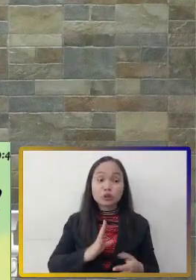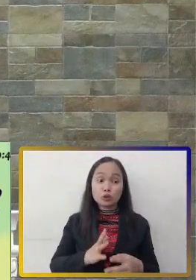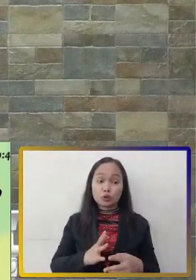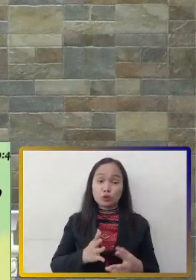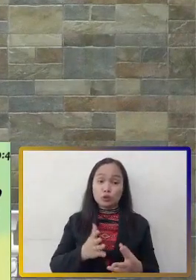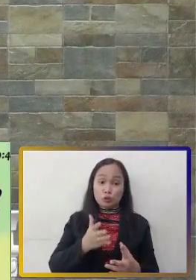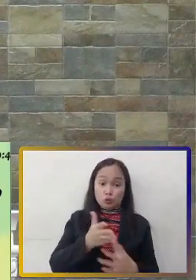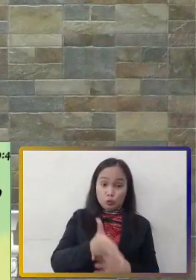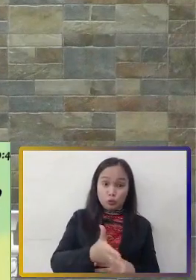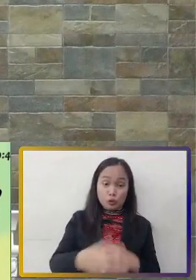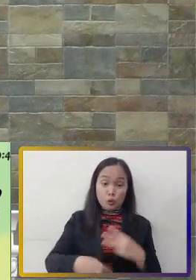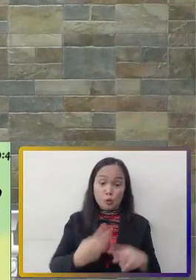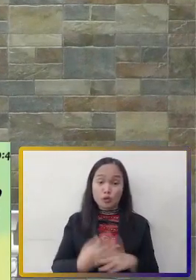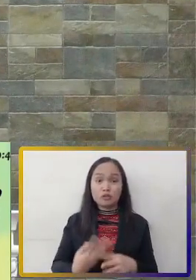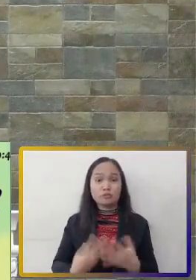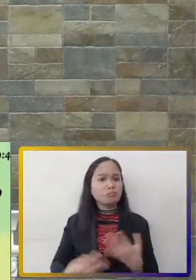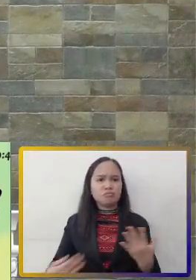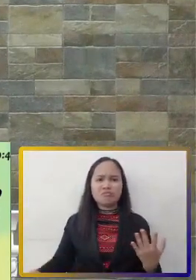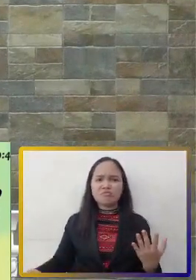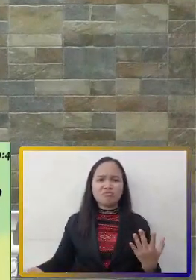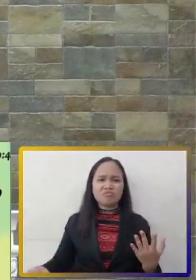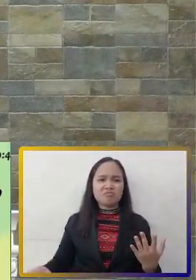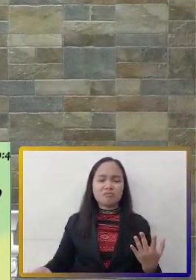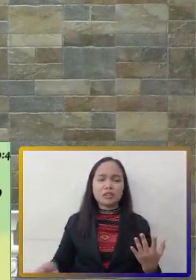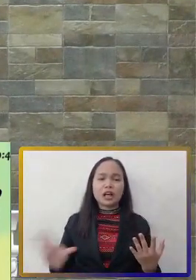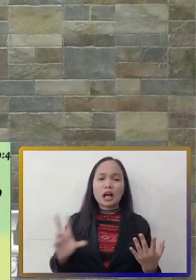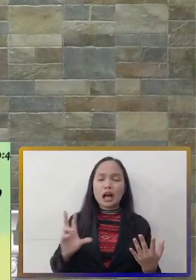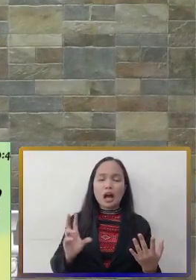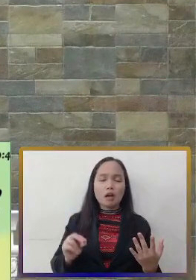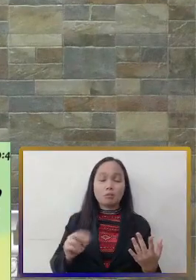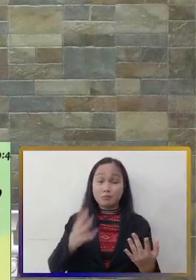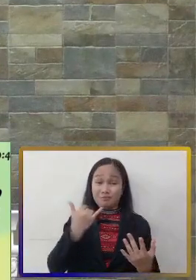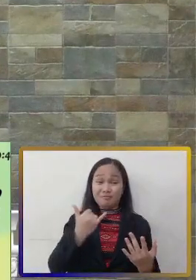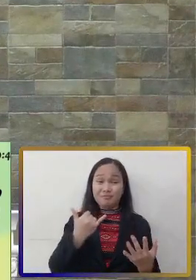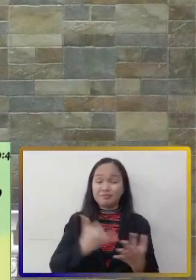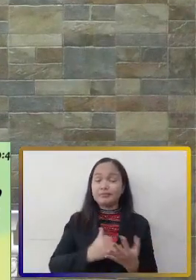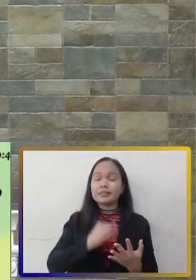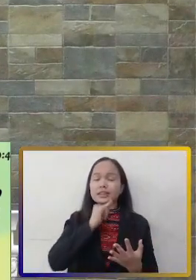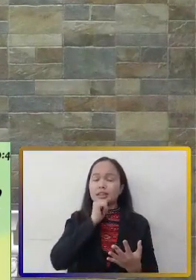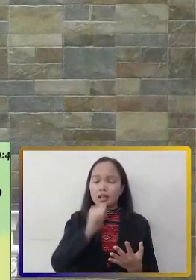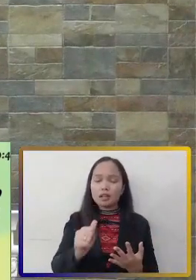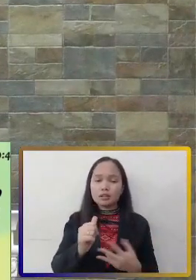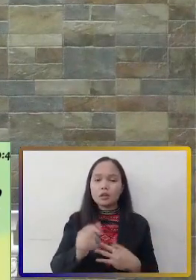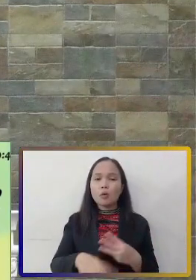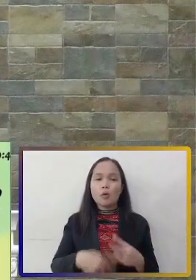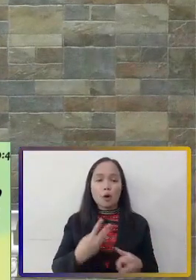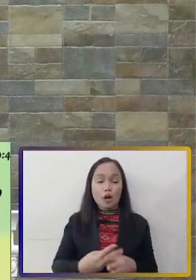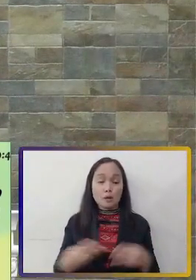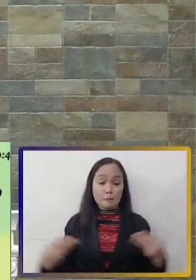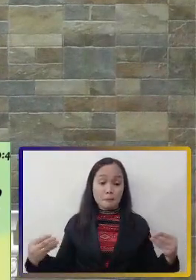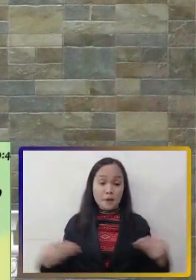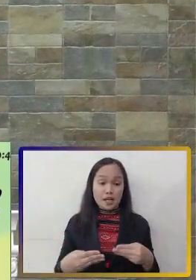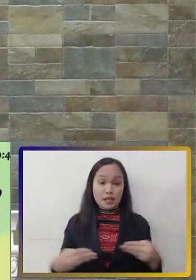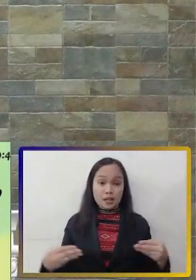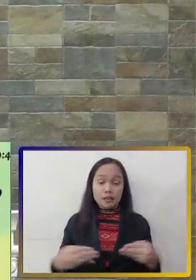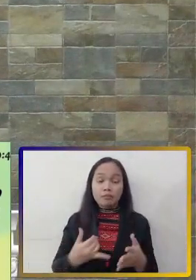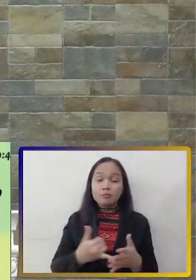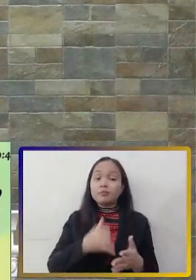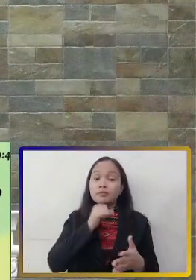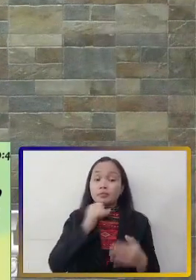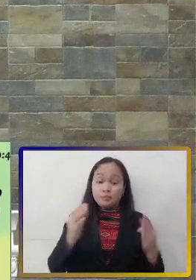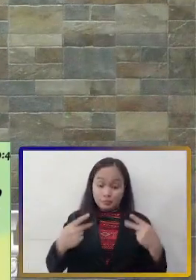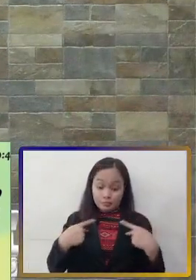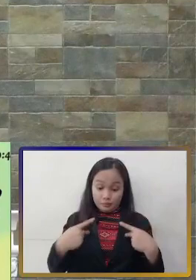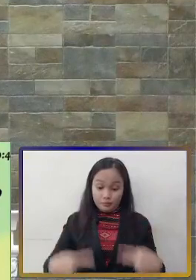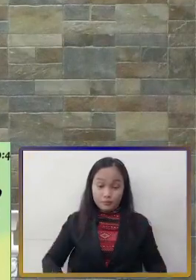weapons. Because in the first place, this is not a carnal battle. This is not a battle